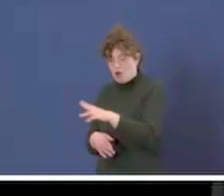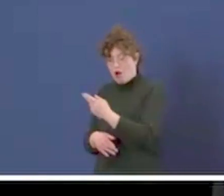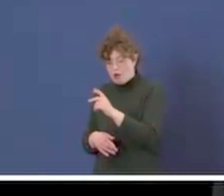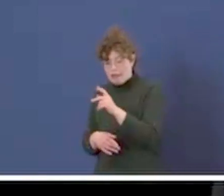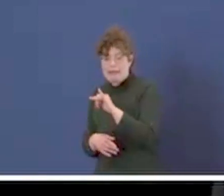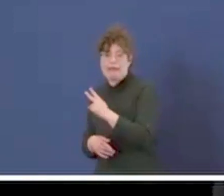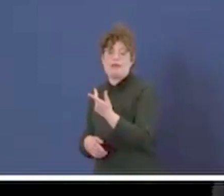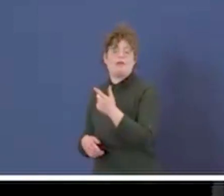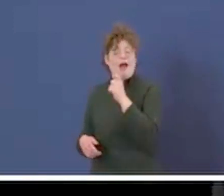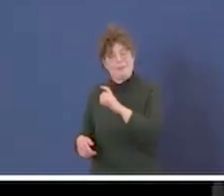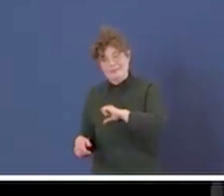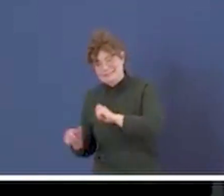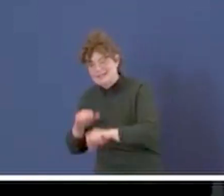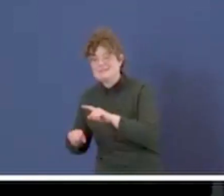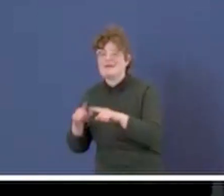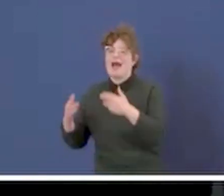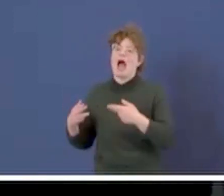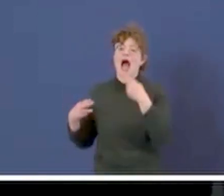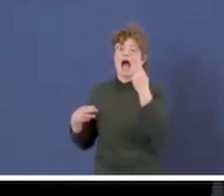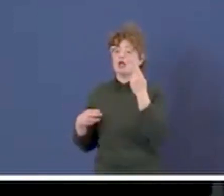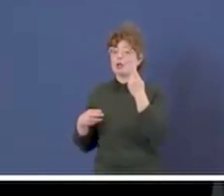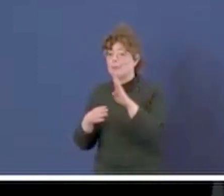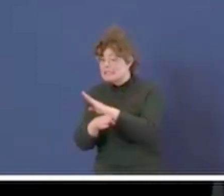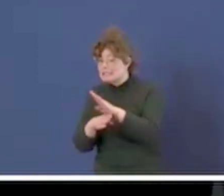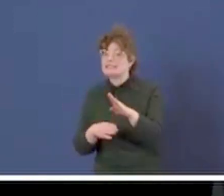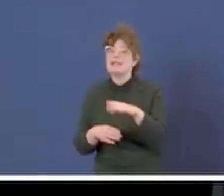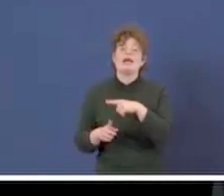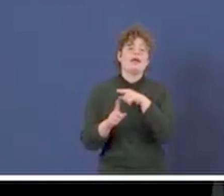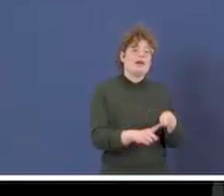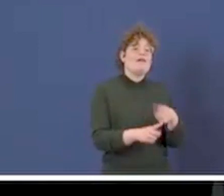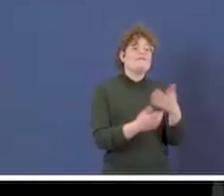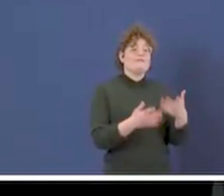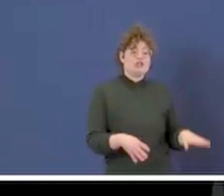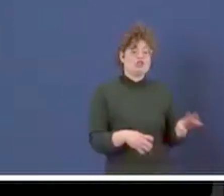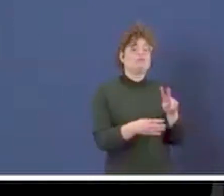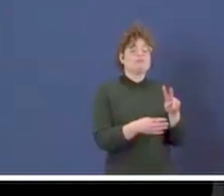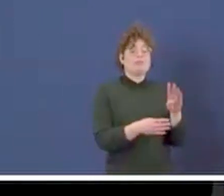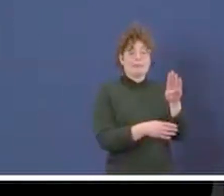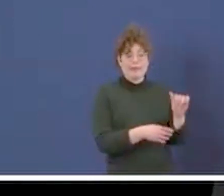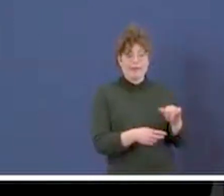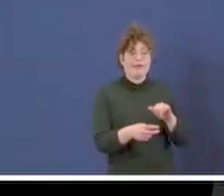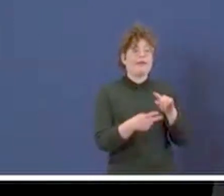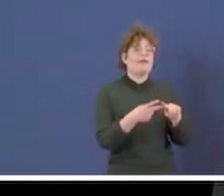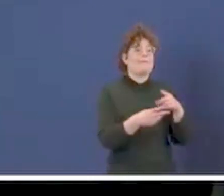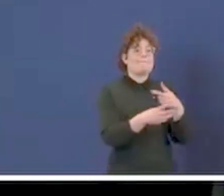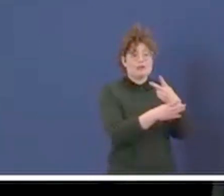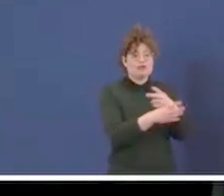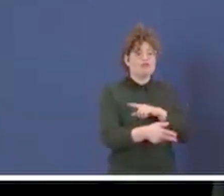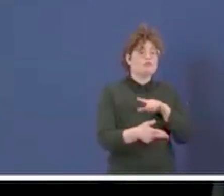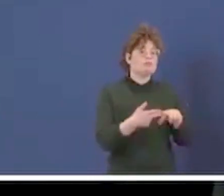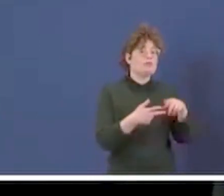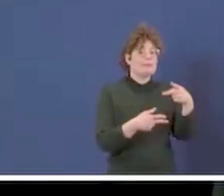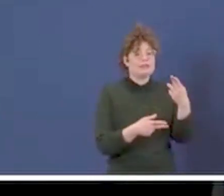in higher business. I have finished 3 degrees, my bachelor's, master's, and PhD at Ohio University while working full-time and raising a